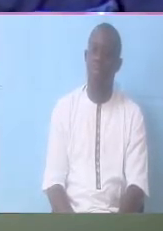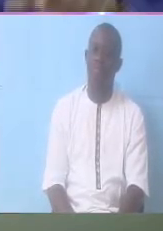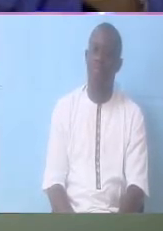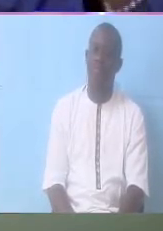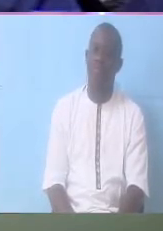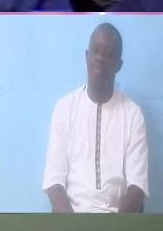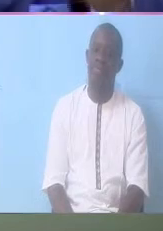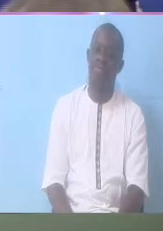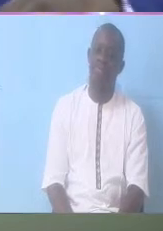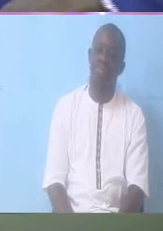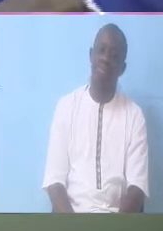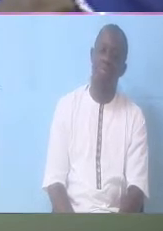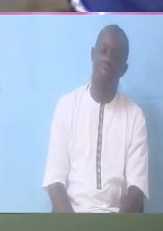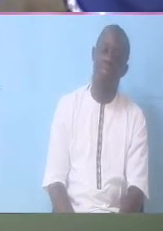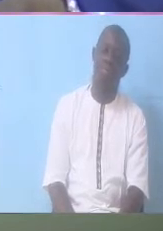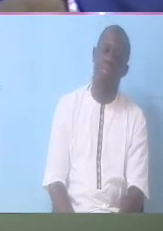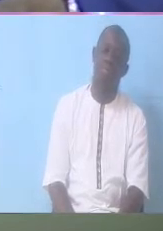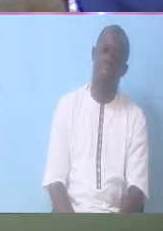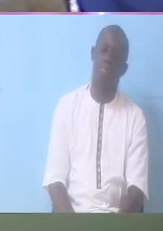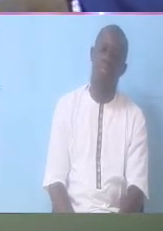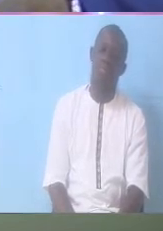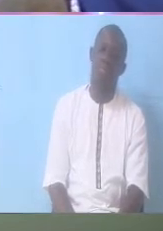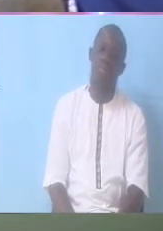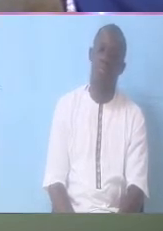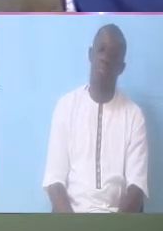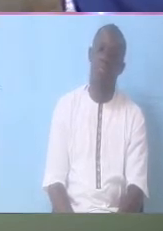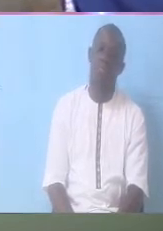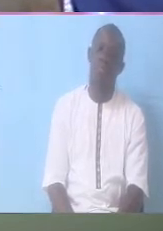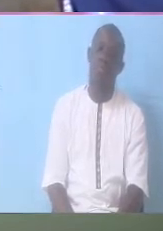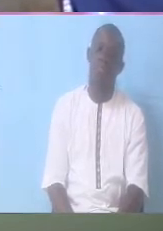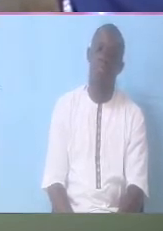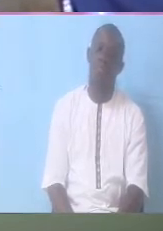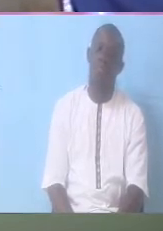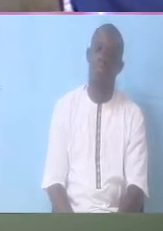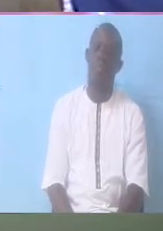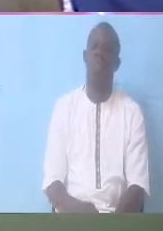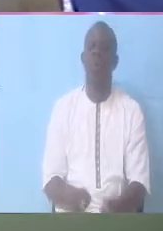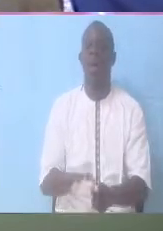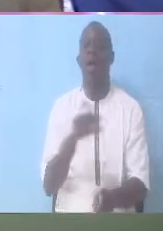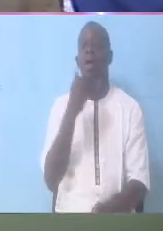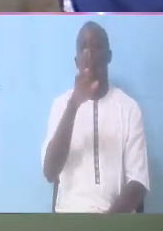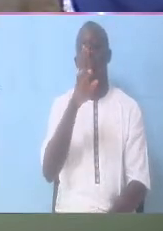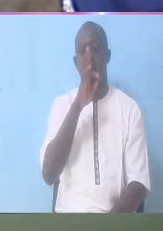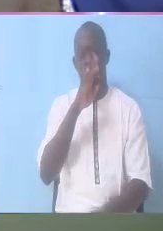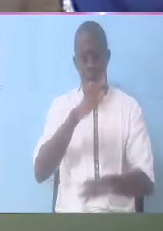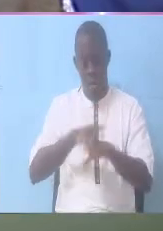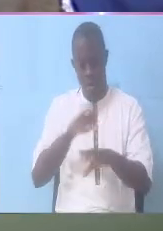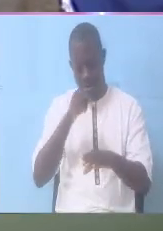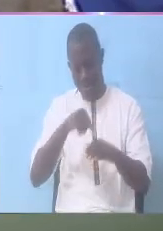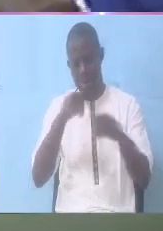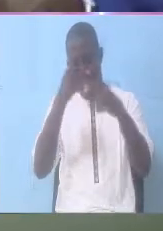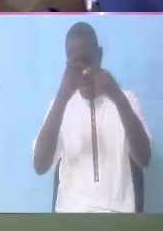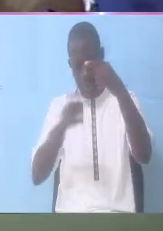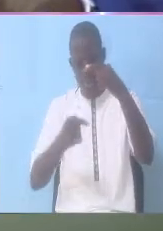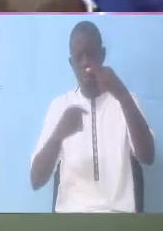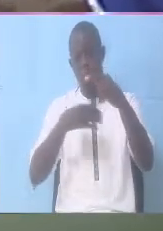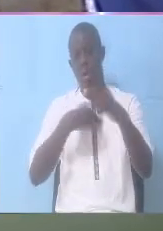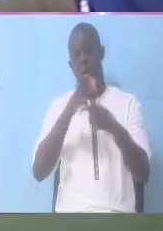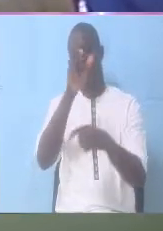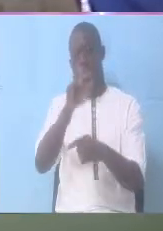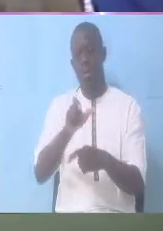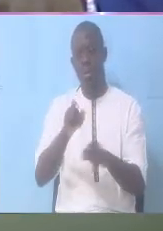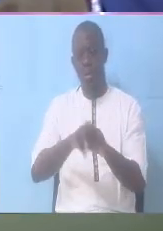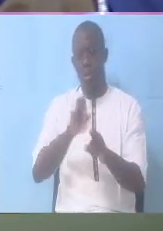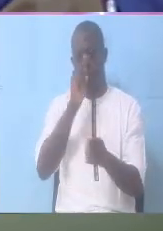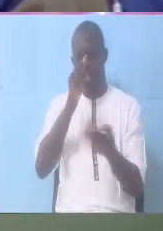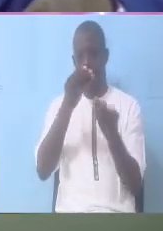right. Who in this list did he want dead? Spiritually. Who goes